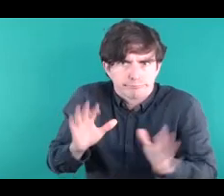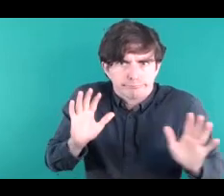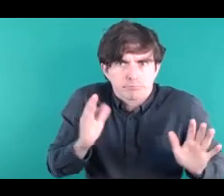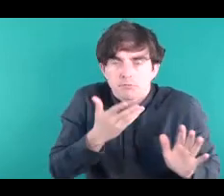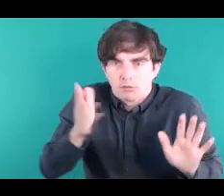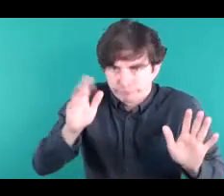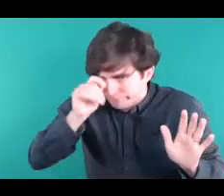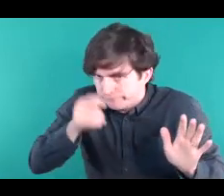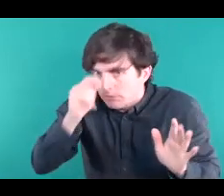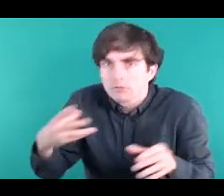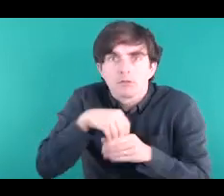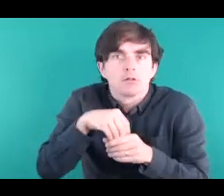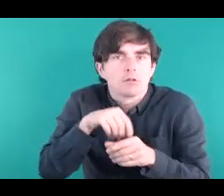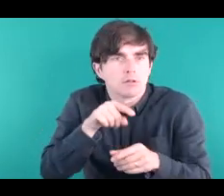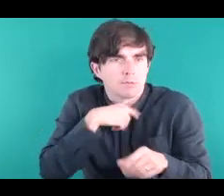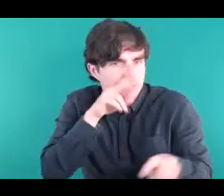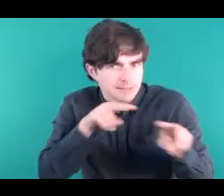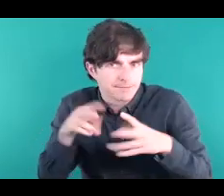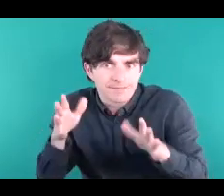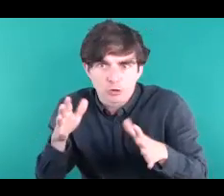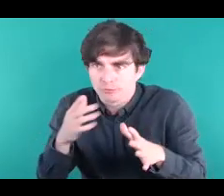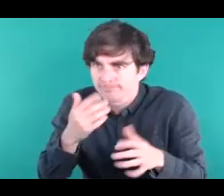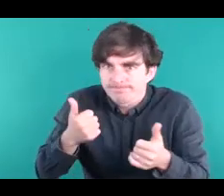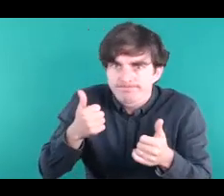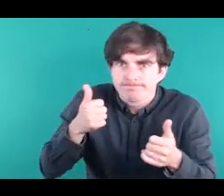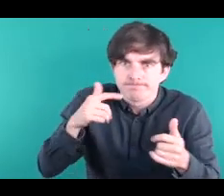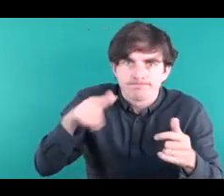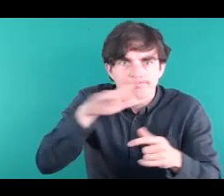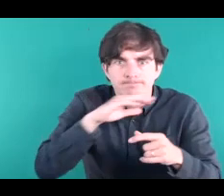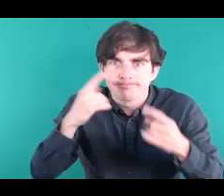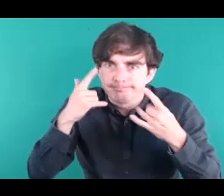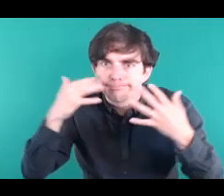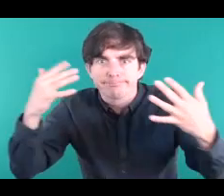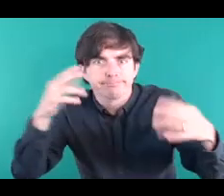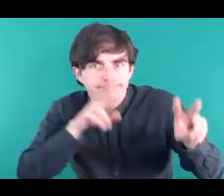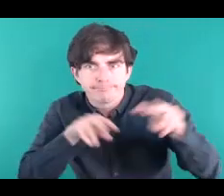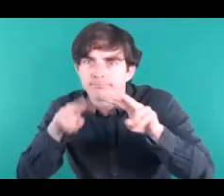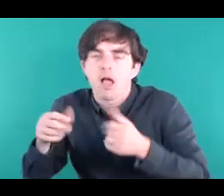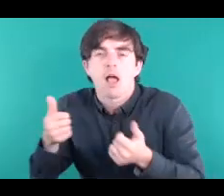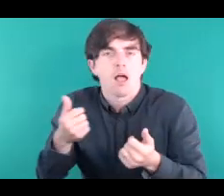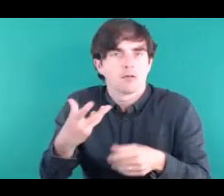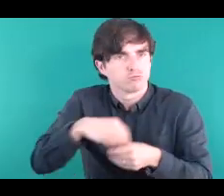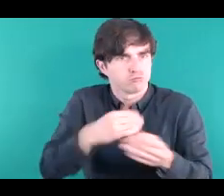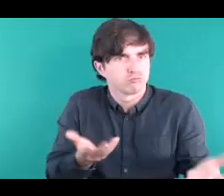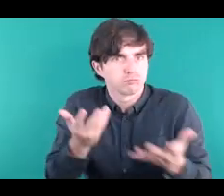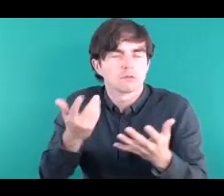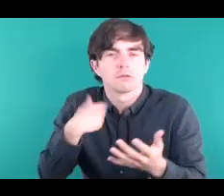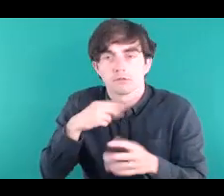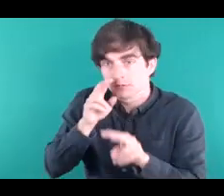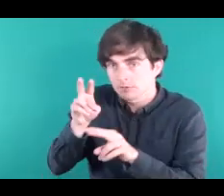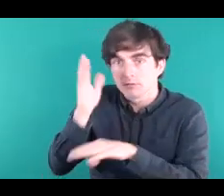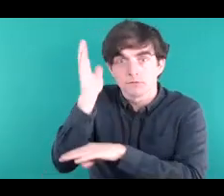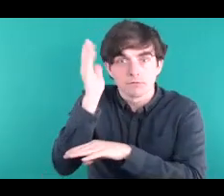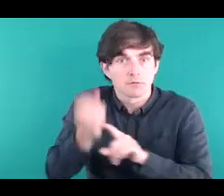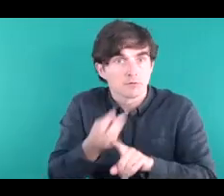Even those people who were likely to be in employment, most will have been working in the informal sector. And we have estimates